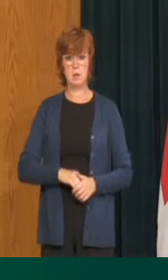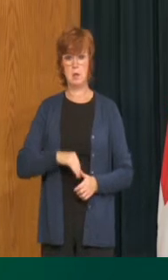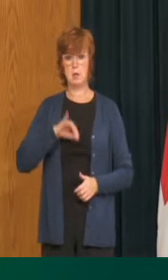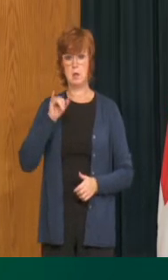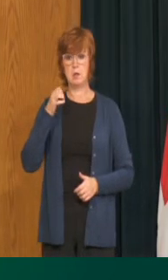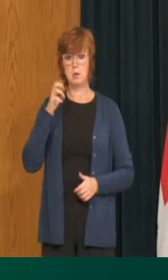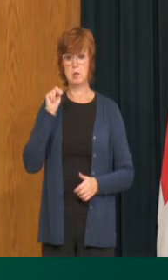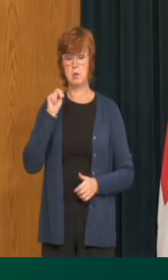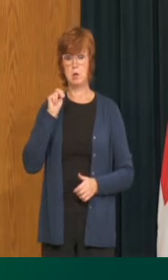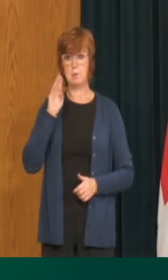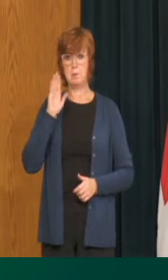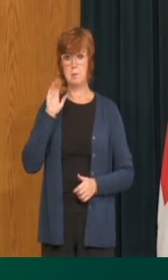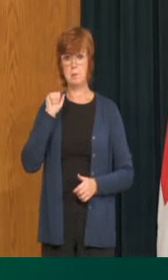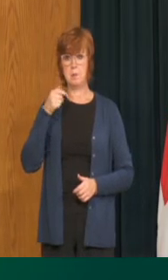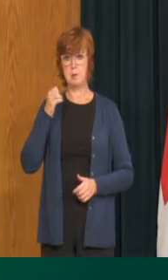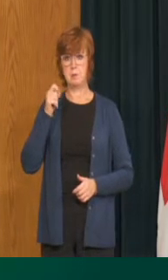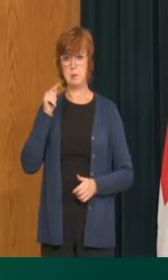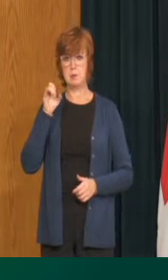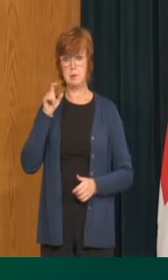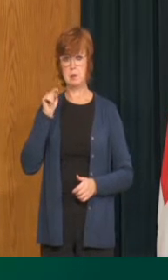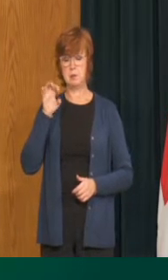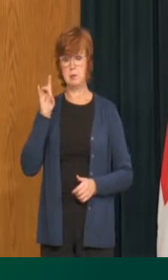with Radio-Canada.